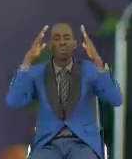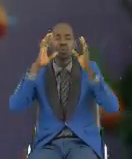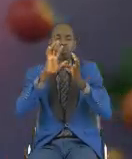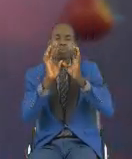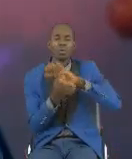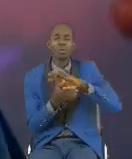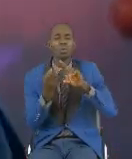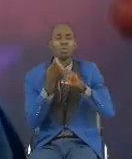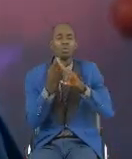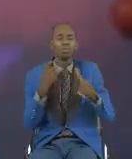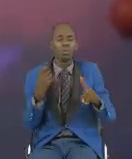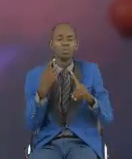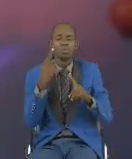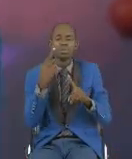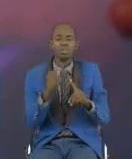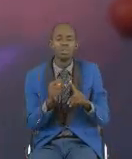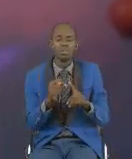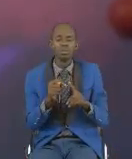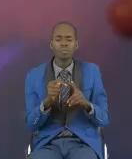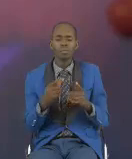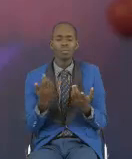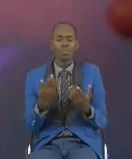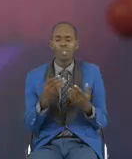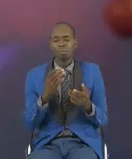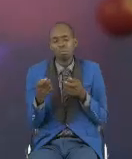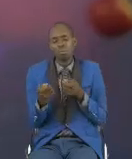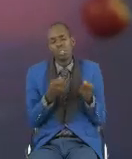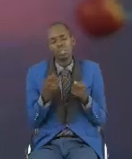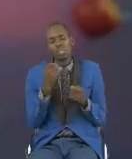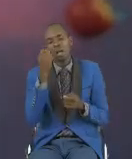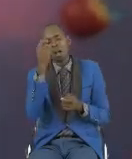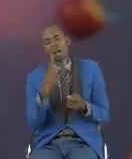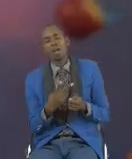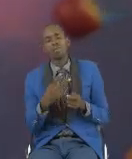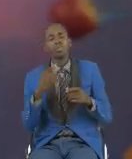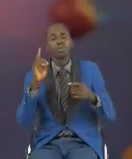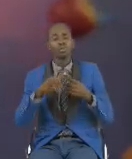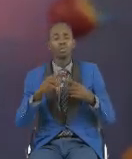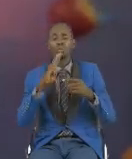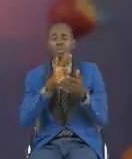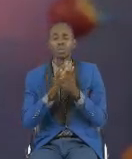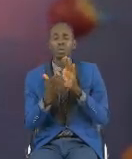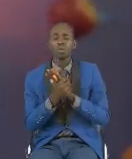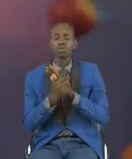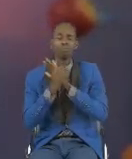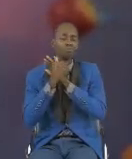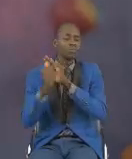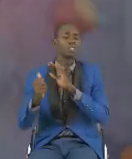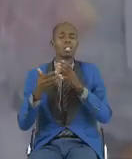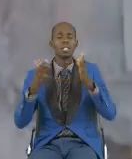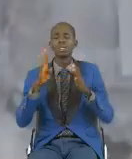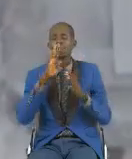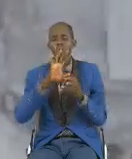from mediocrity to mastery. Oh Lord, let there be conversions everywhere in